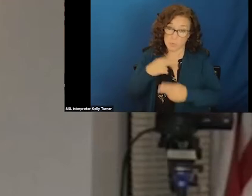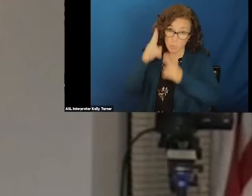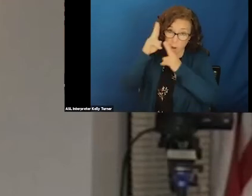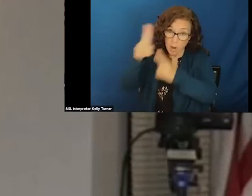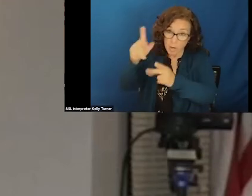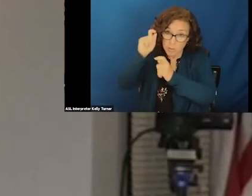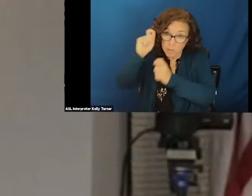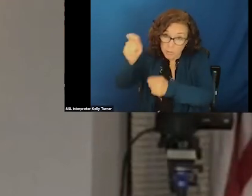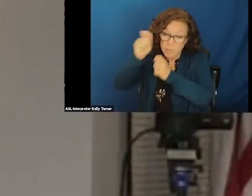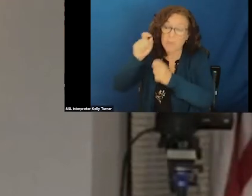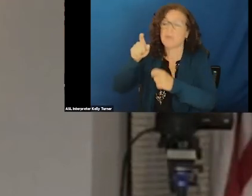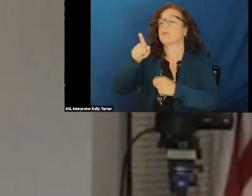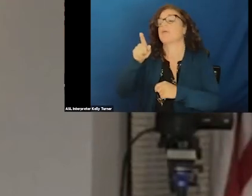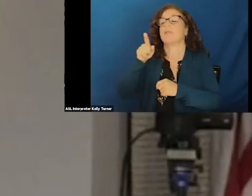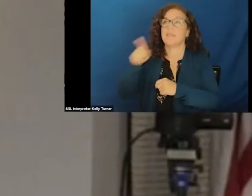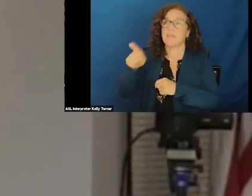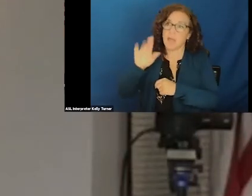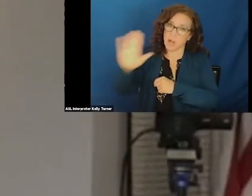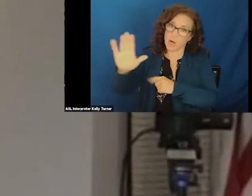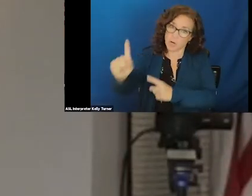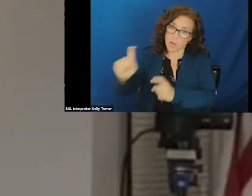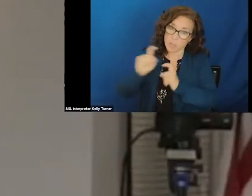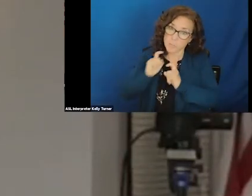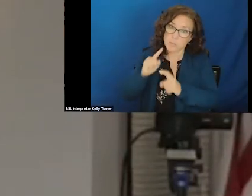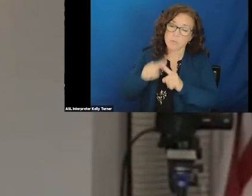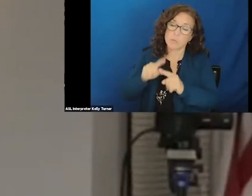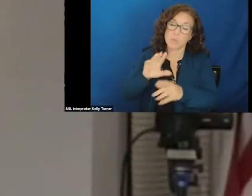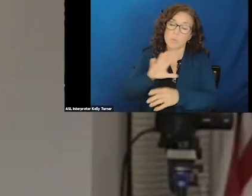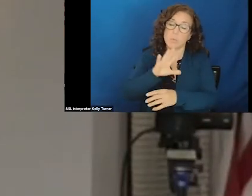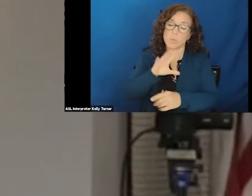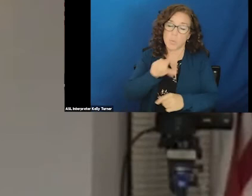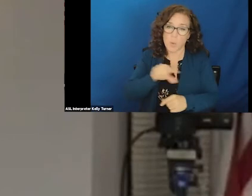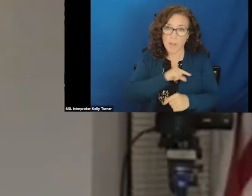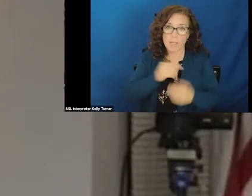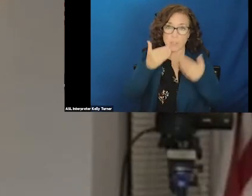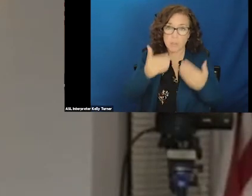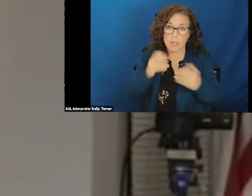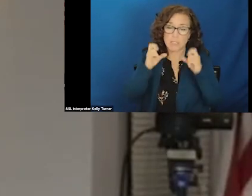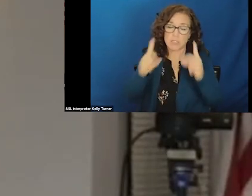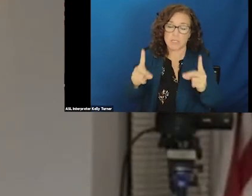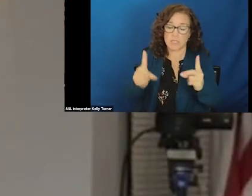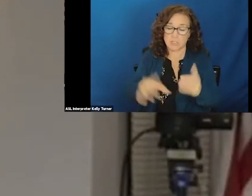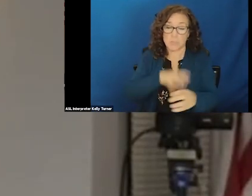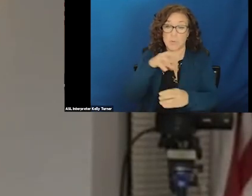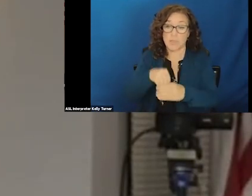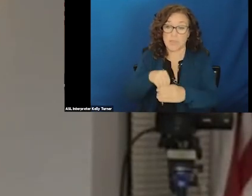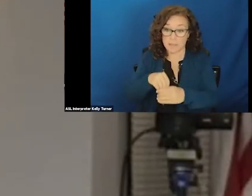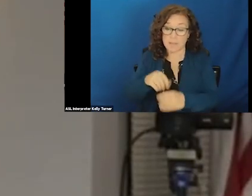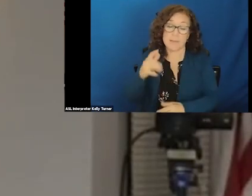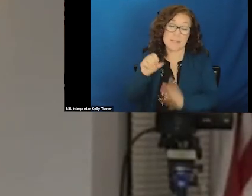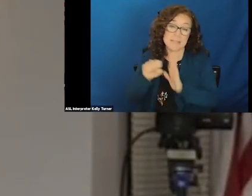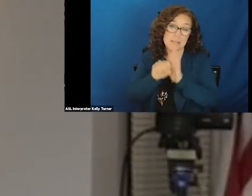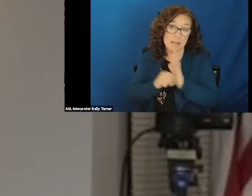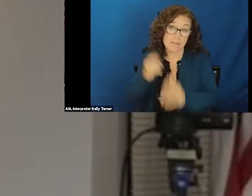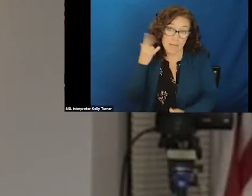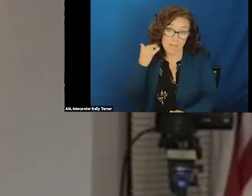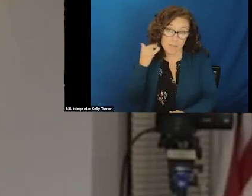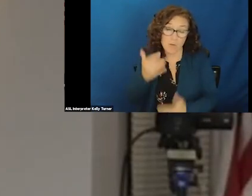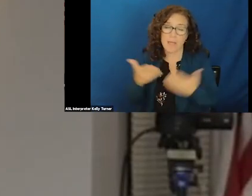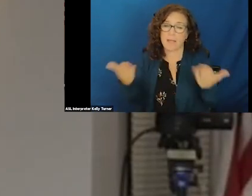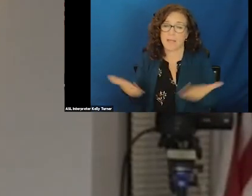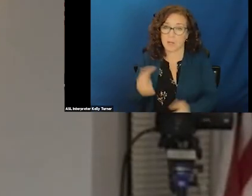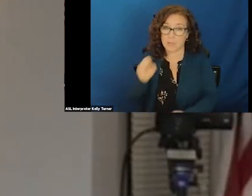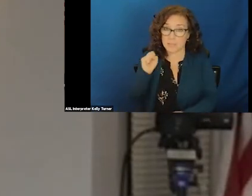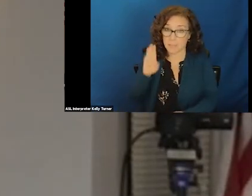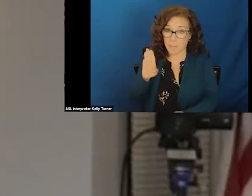California and in the Santa Barbara Unified School District, and declares the week of May 17th through 21st, 2021 as Classified School